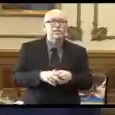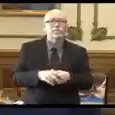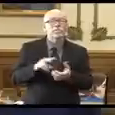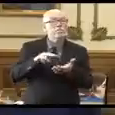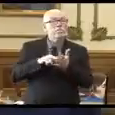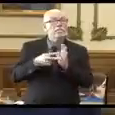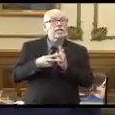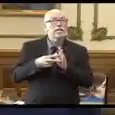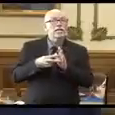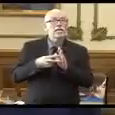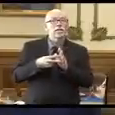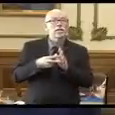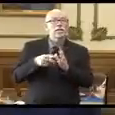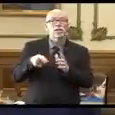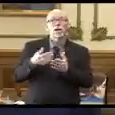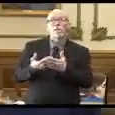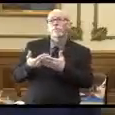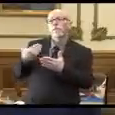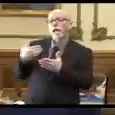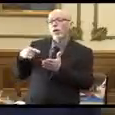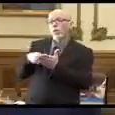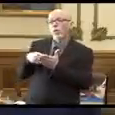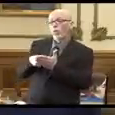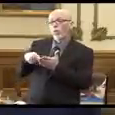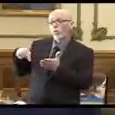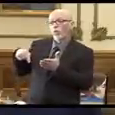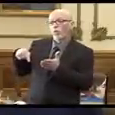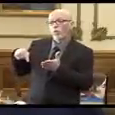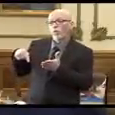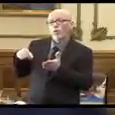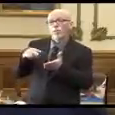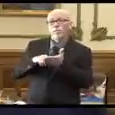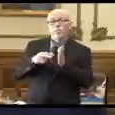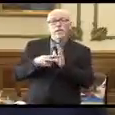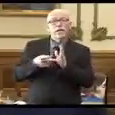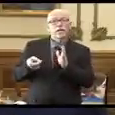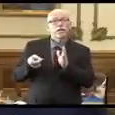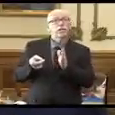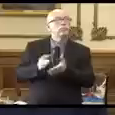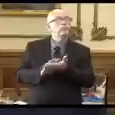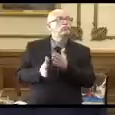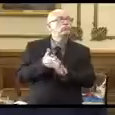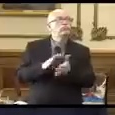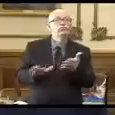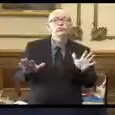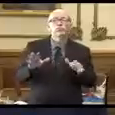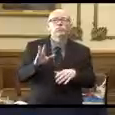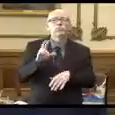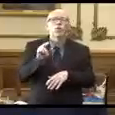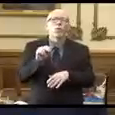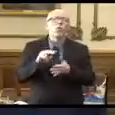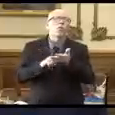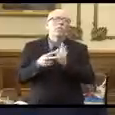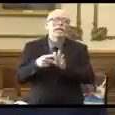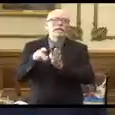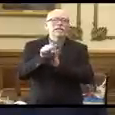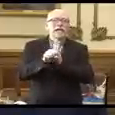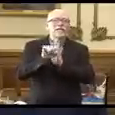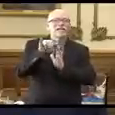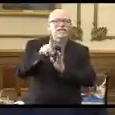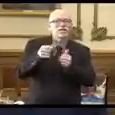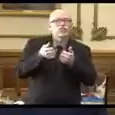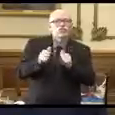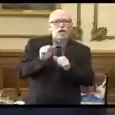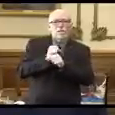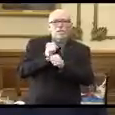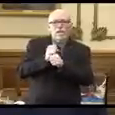that those past unpaid bills are washed away, so to speak. That just means that the state of Indiana is trying to